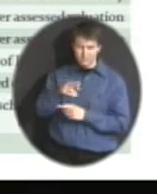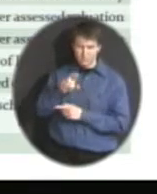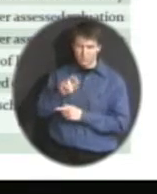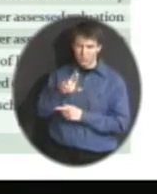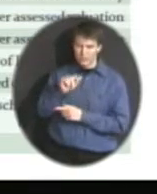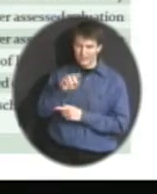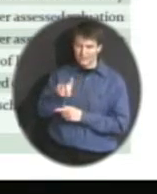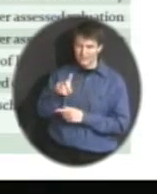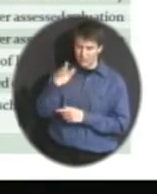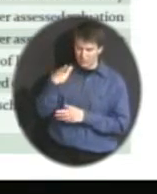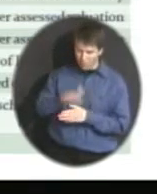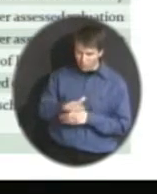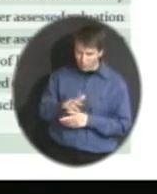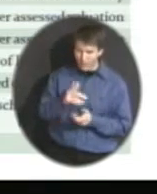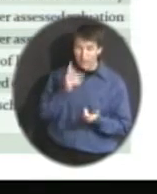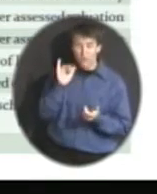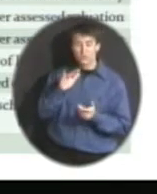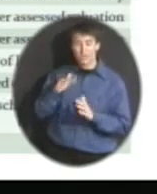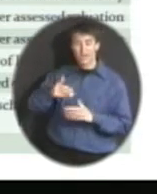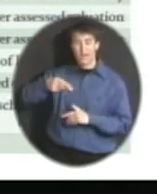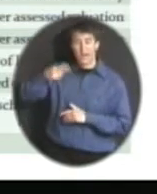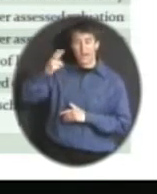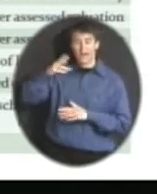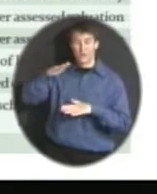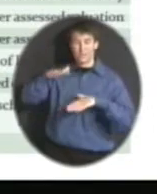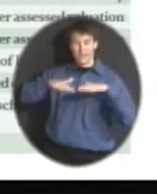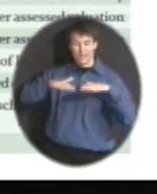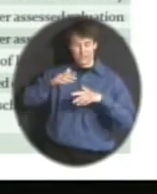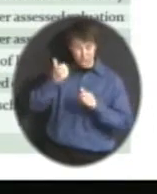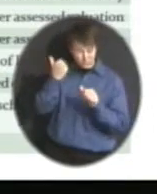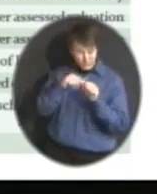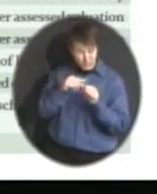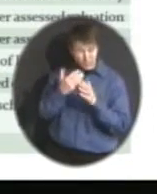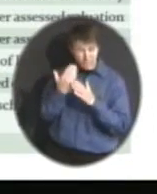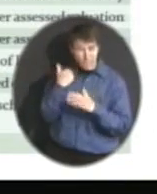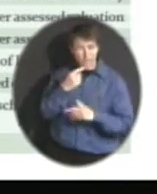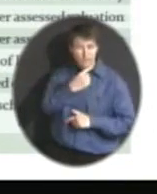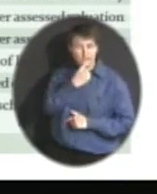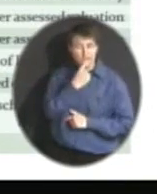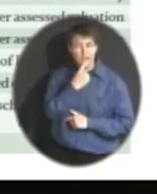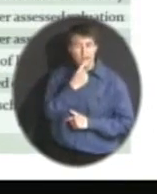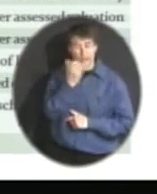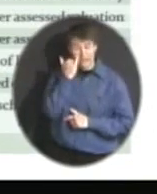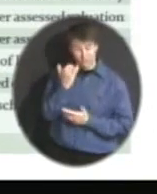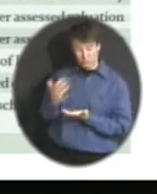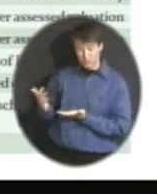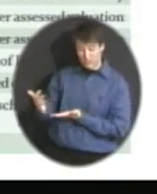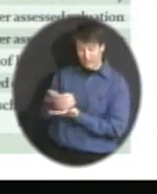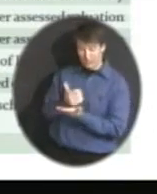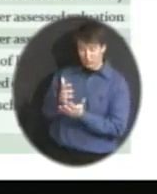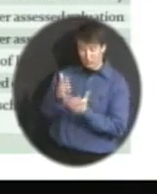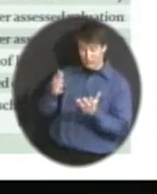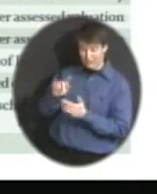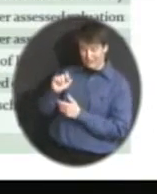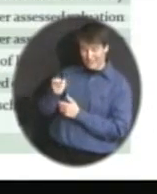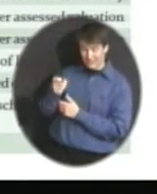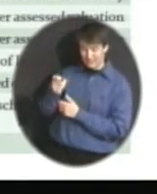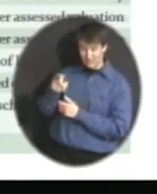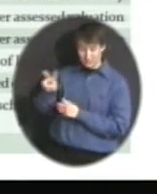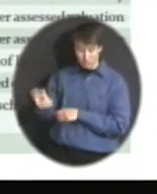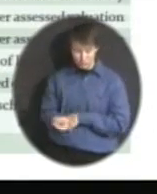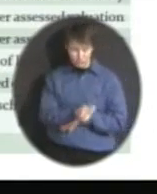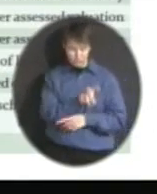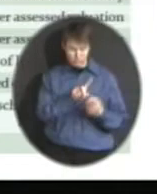and we had a higher balance at year end. Remember where I said if you collect too much taxes, it just rolls to the next